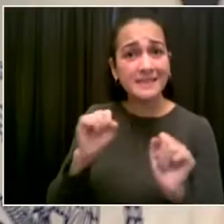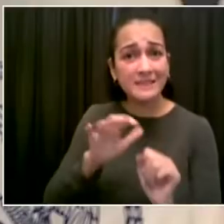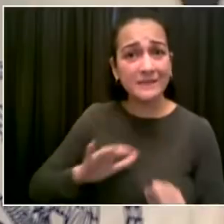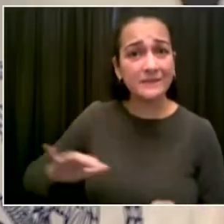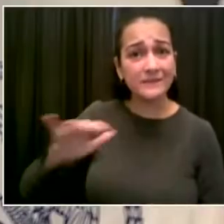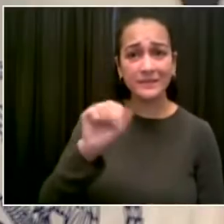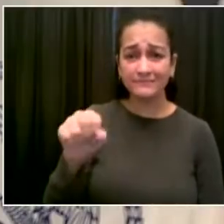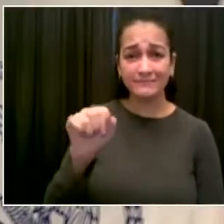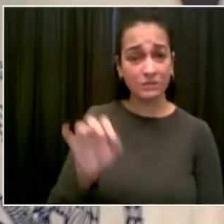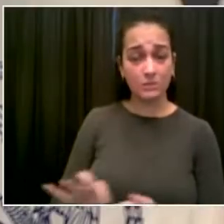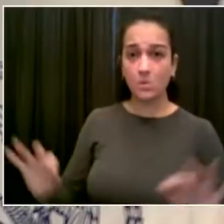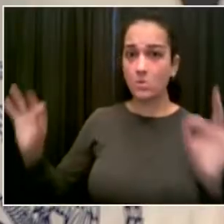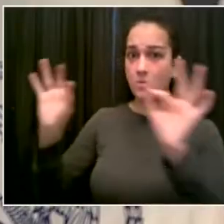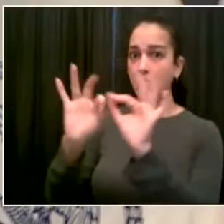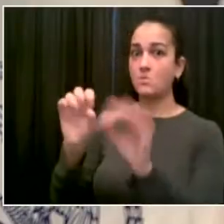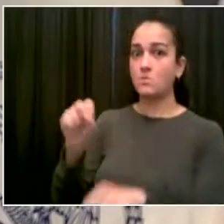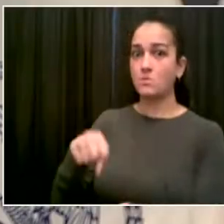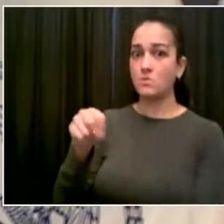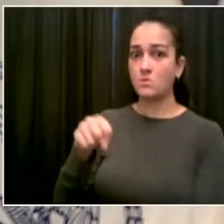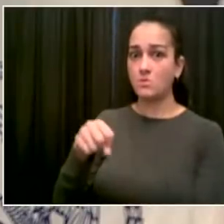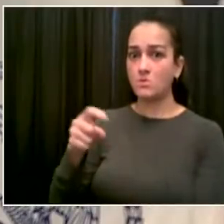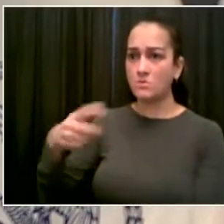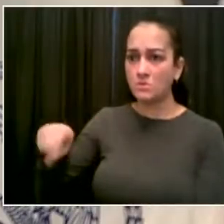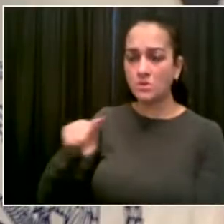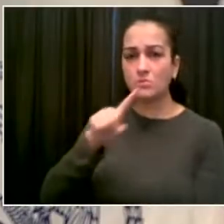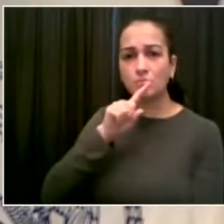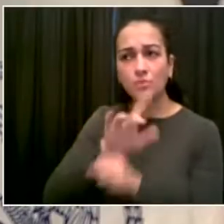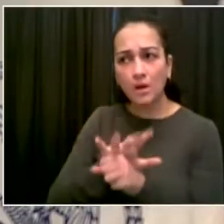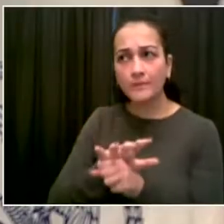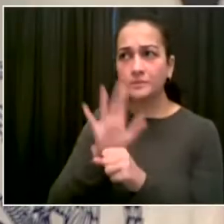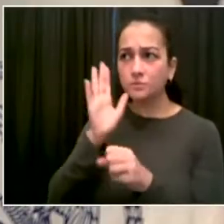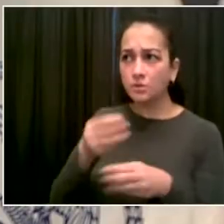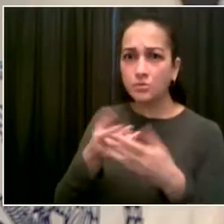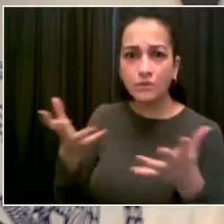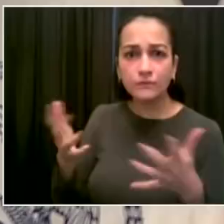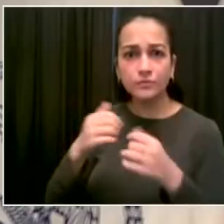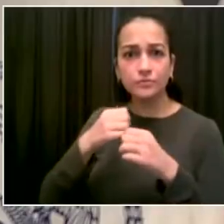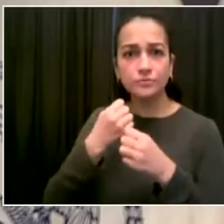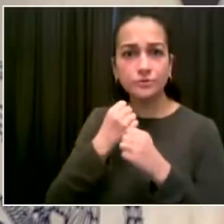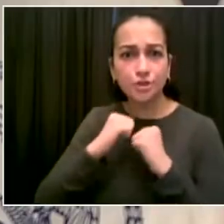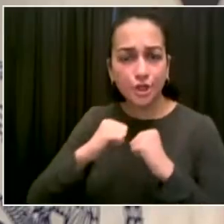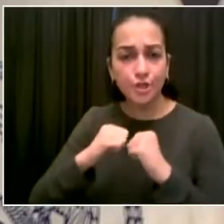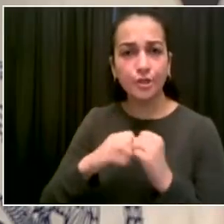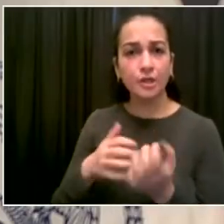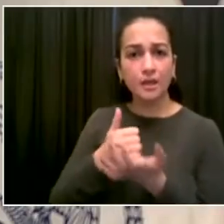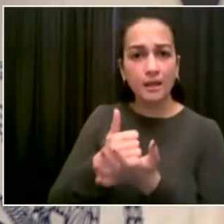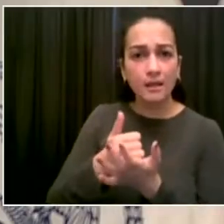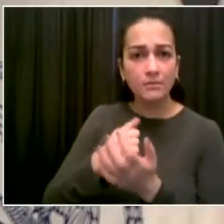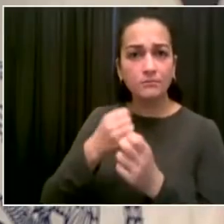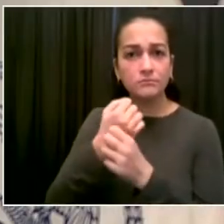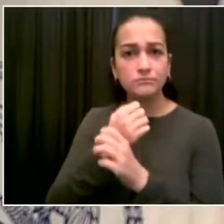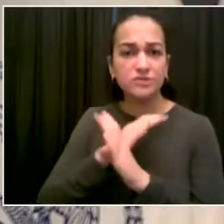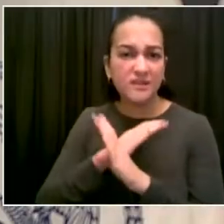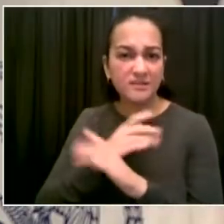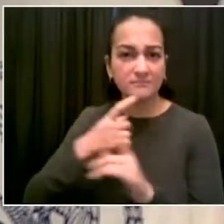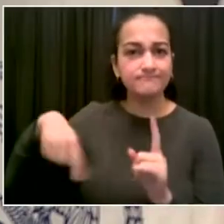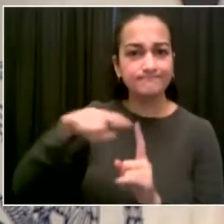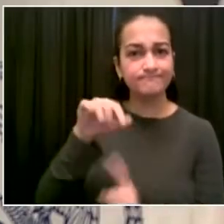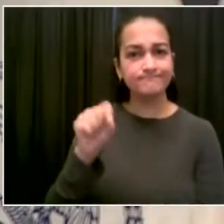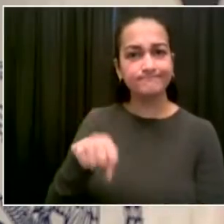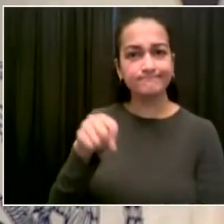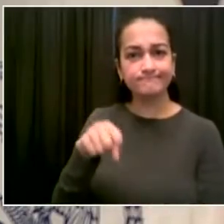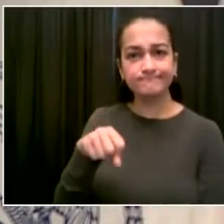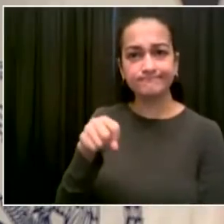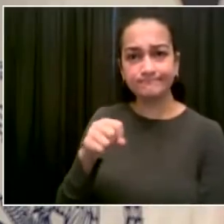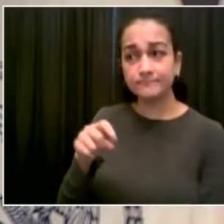very strong chains of command that people pay attention to and respect. I think it's really important to remember that